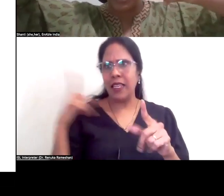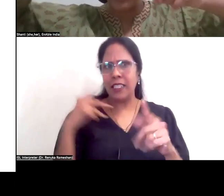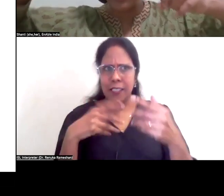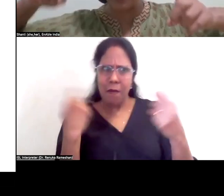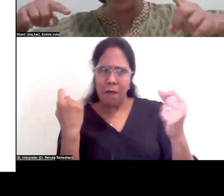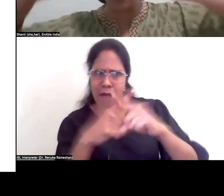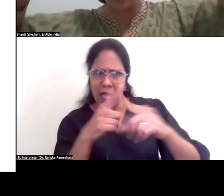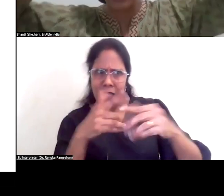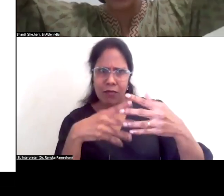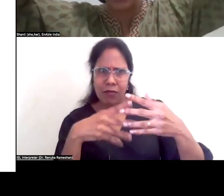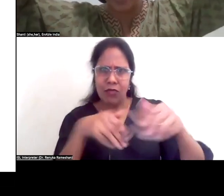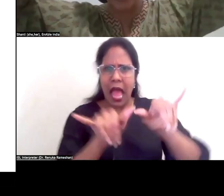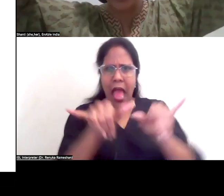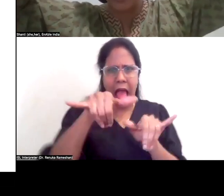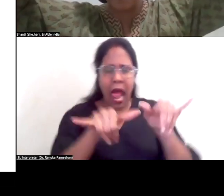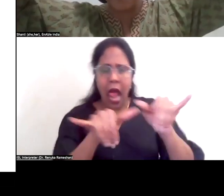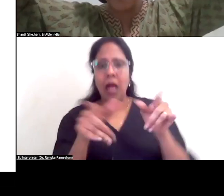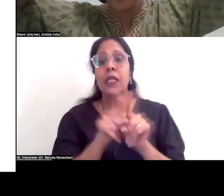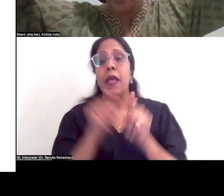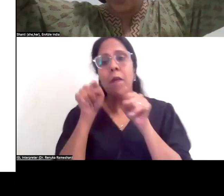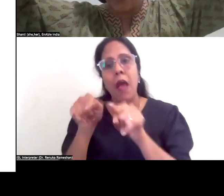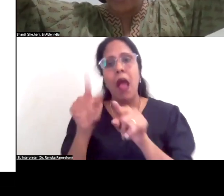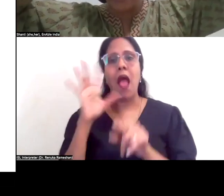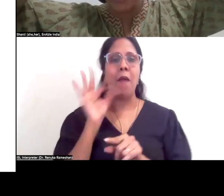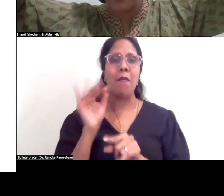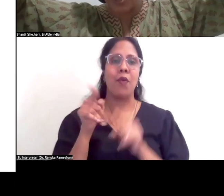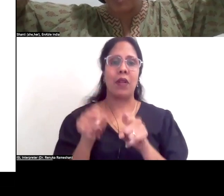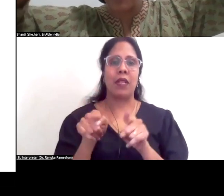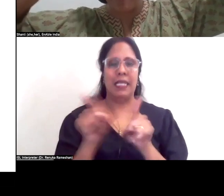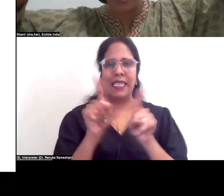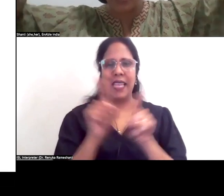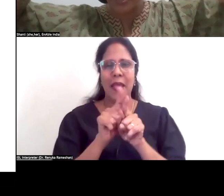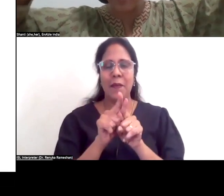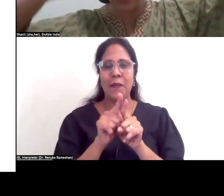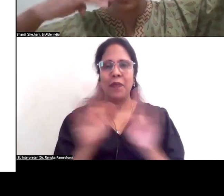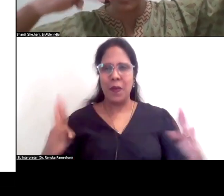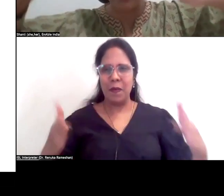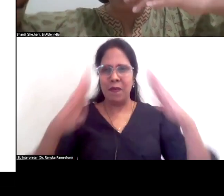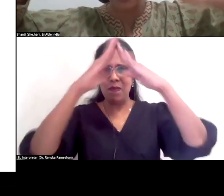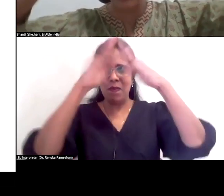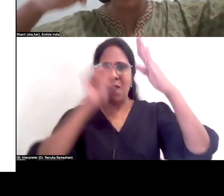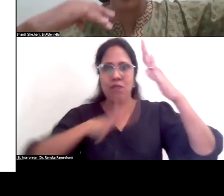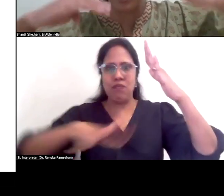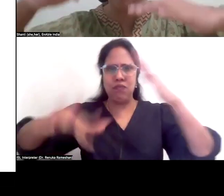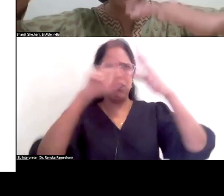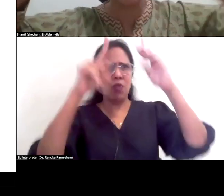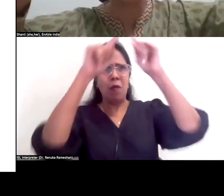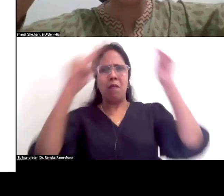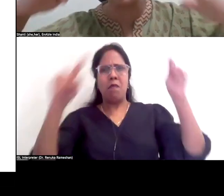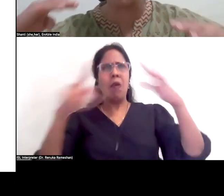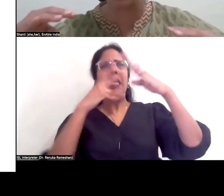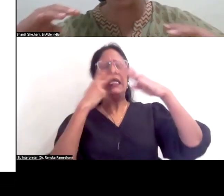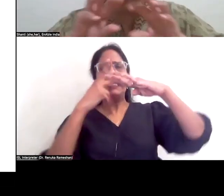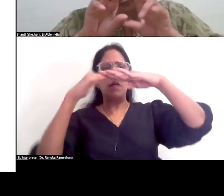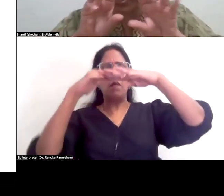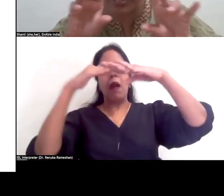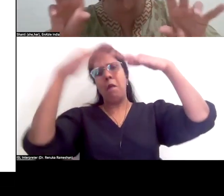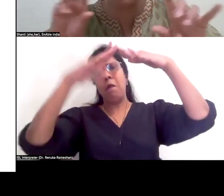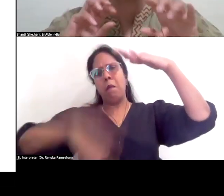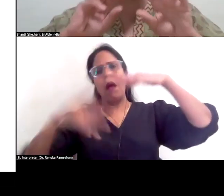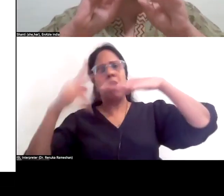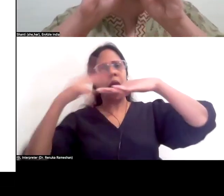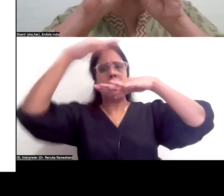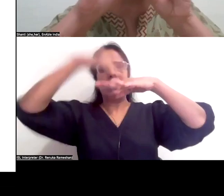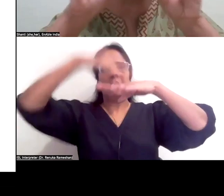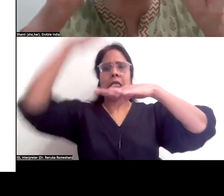It's like, that iceberg, you can only see up to the tip. When these problems happen, you're able to see different levels of that iceberg. Maybe you're